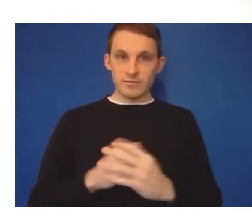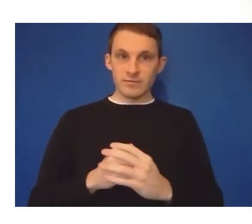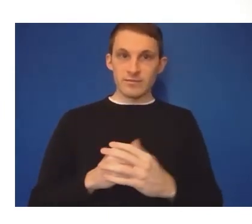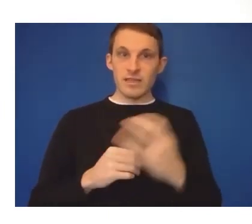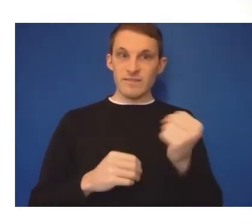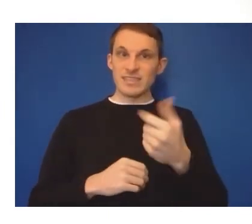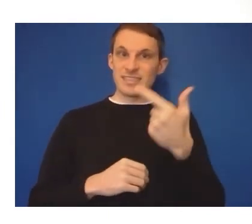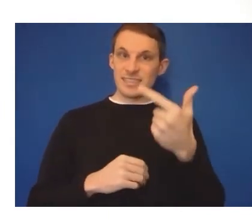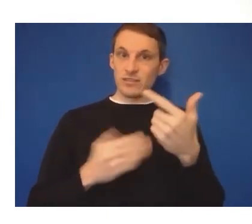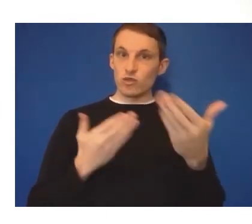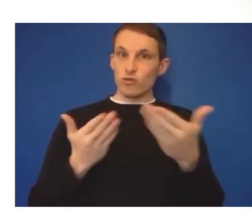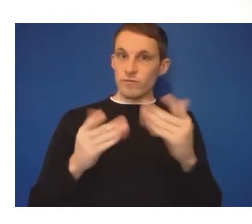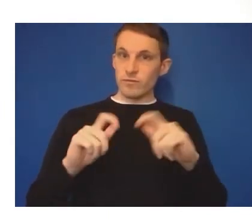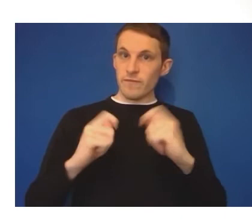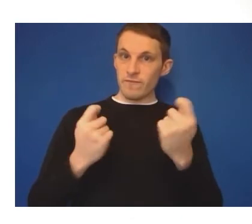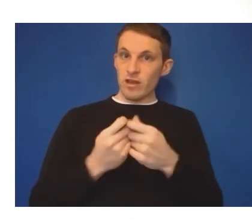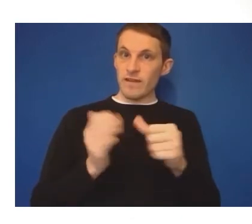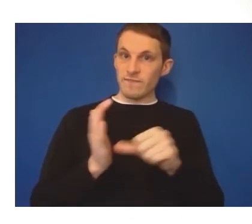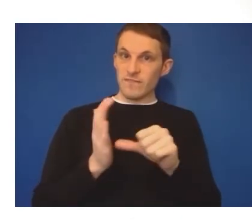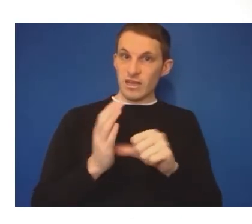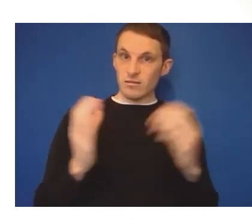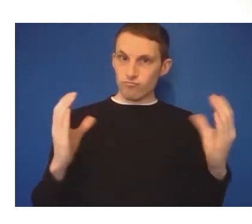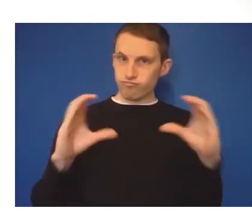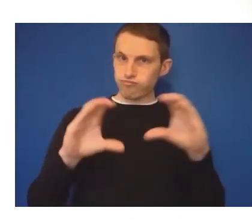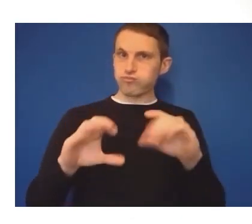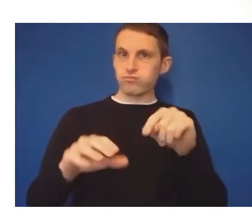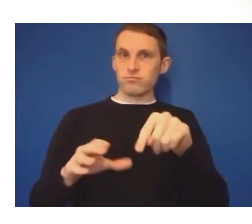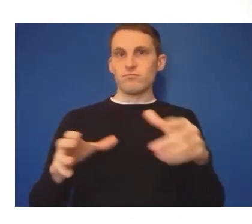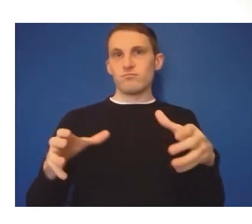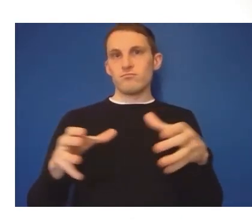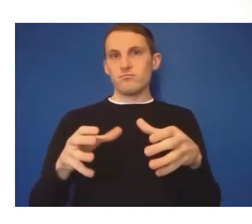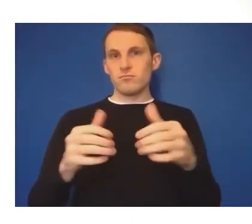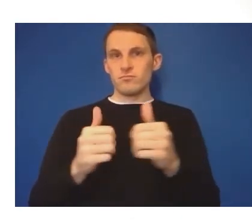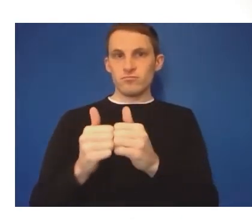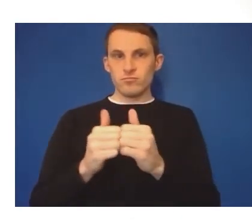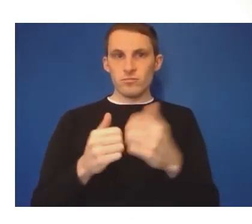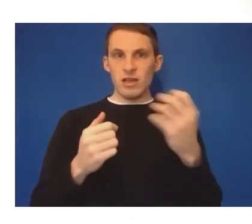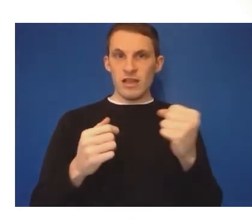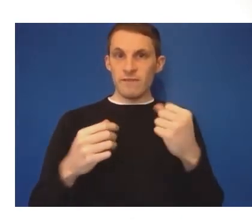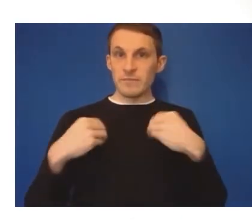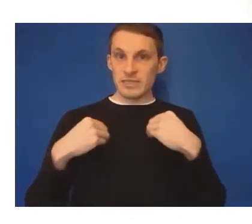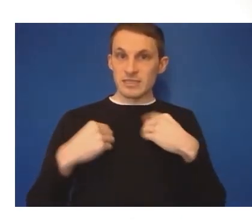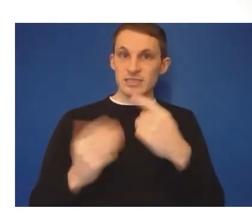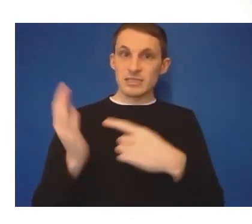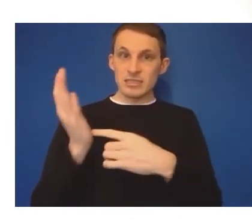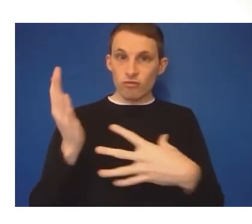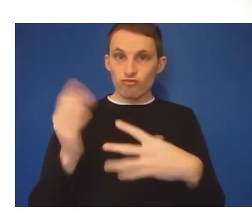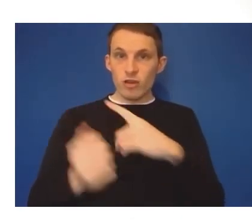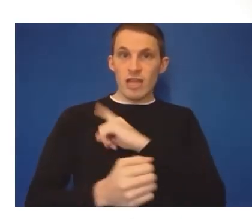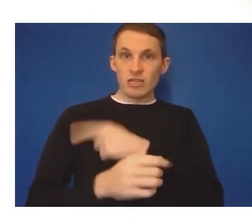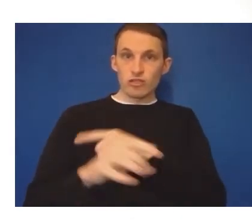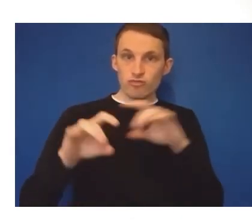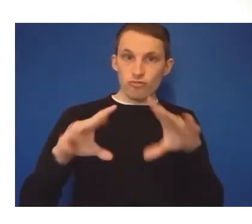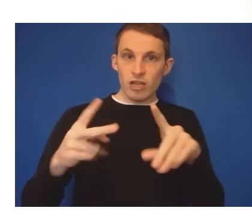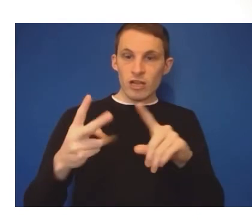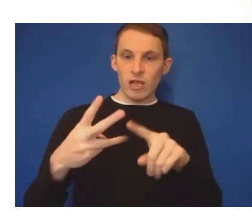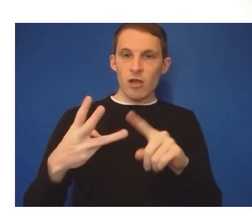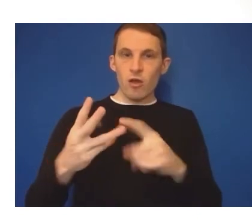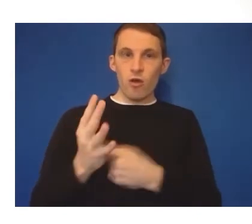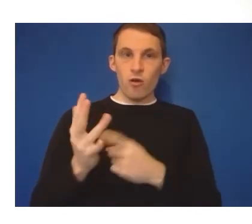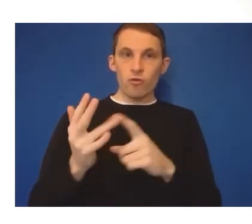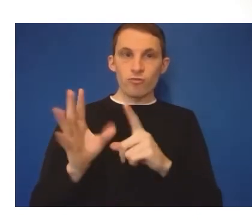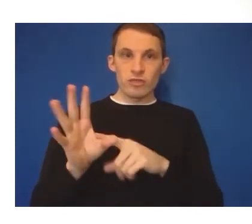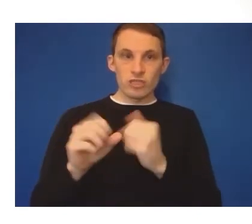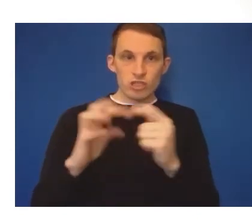providers. And I've got their logos up on this slide. So it was Telstra, Energy Australia, Origin, City West